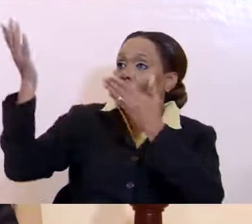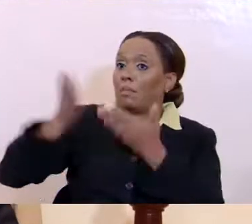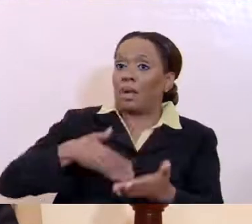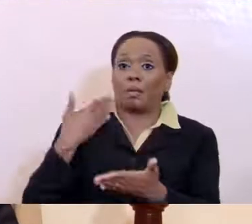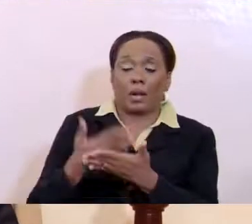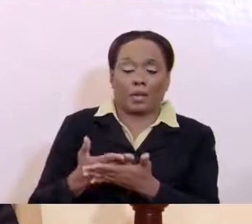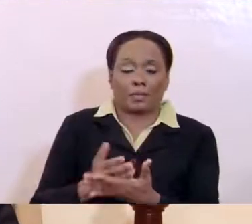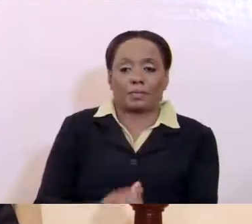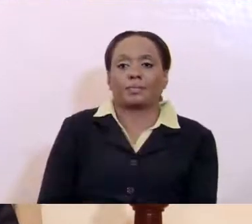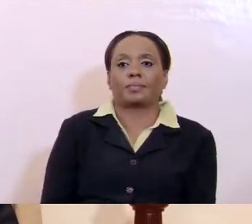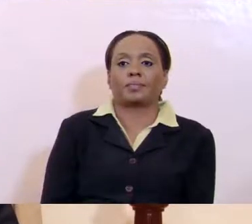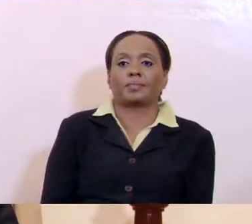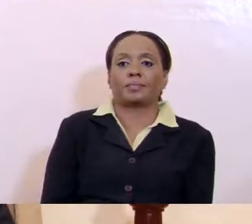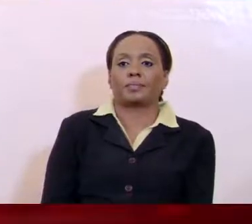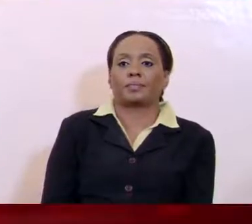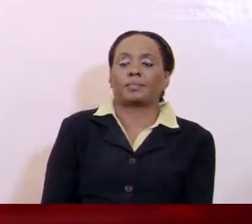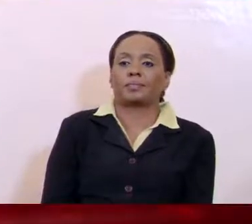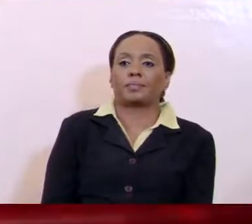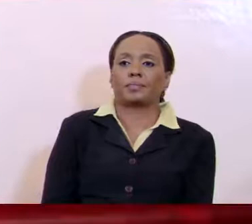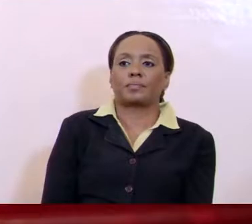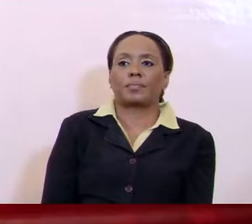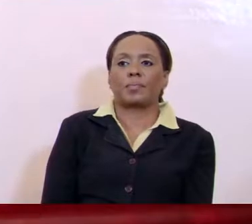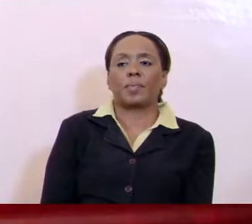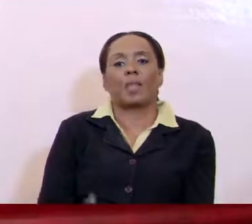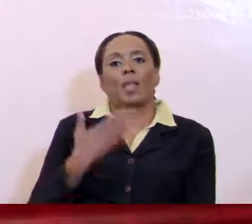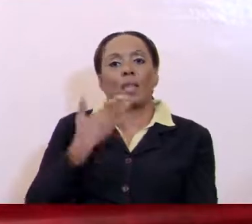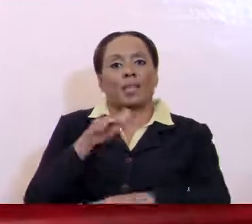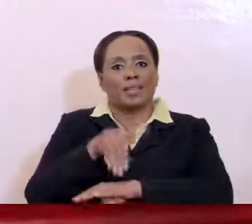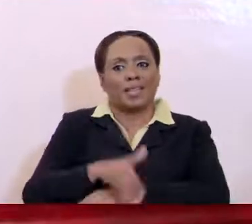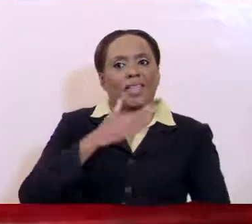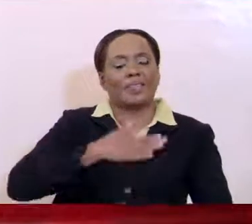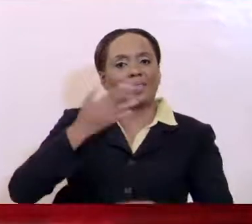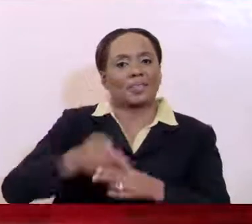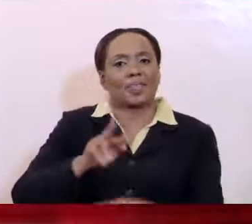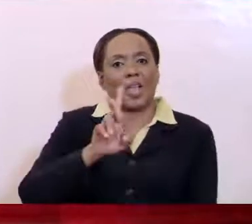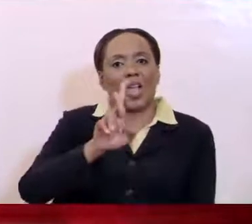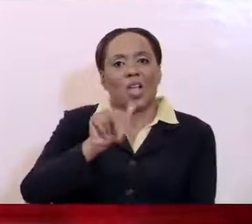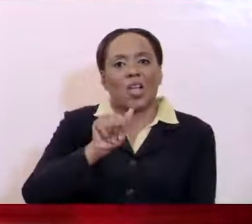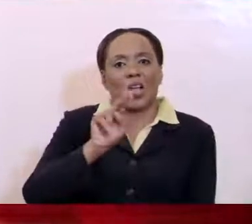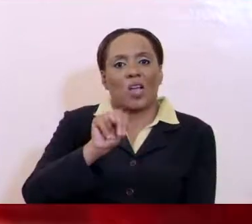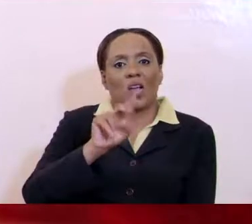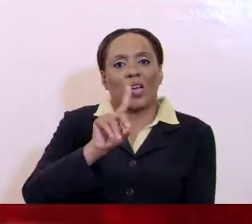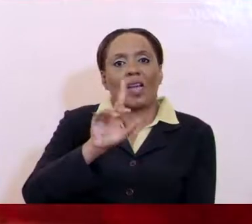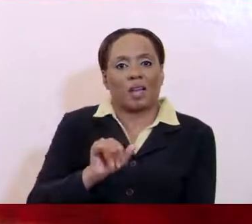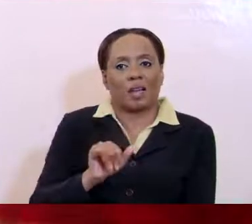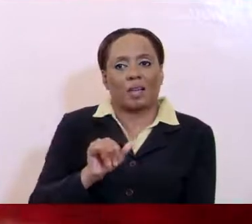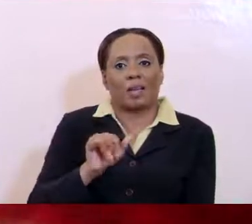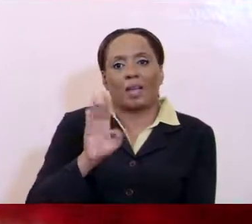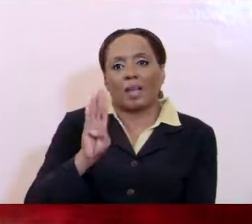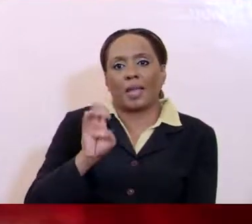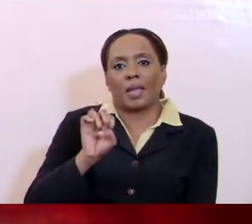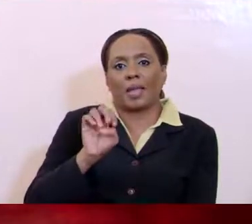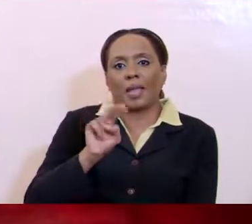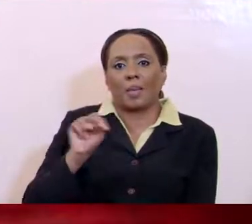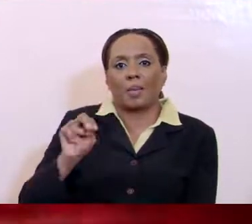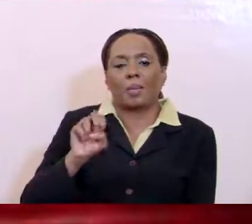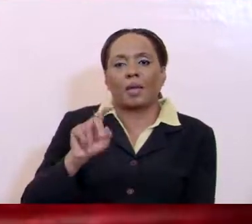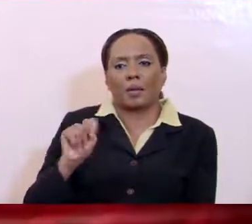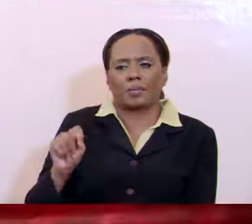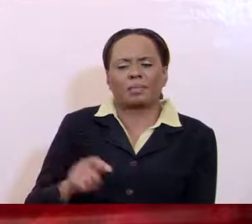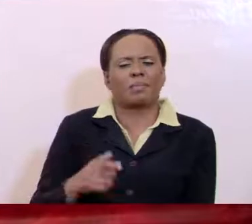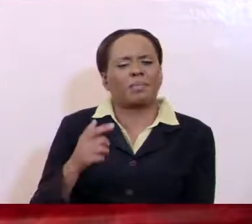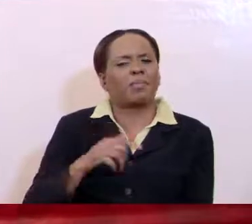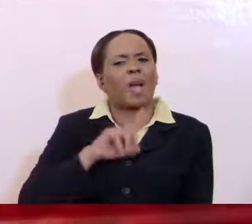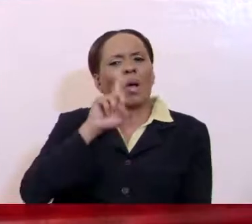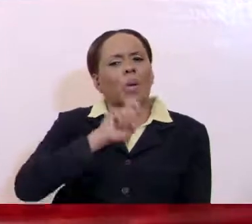Yeah. Hi, good night. Randy Bennett from Barbados today. I have a question for the Attorney General. In recent times, there